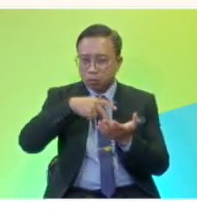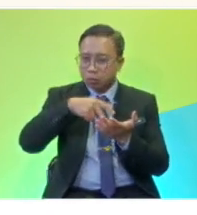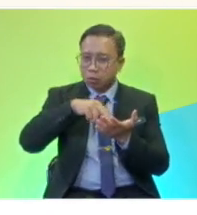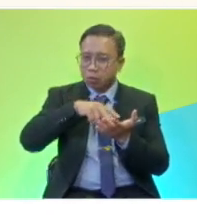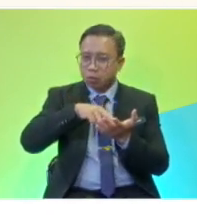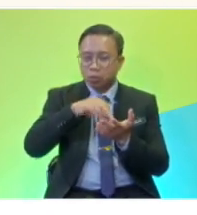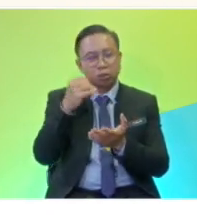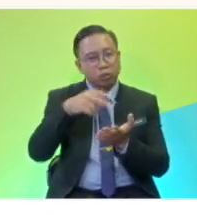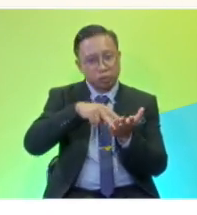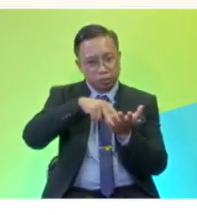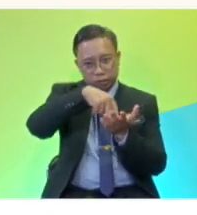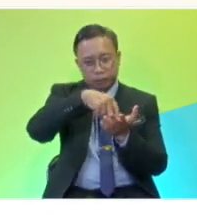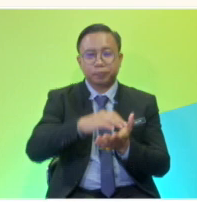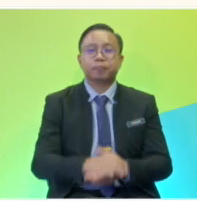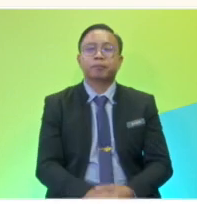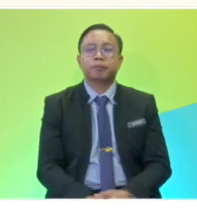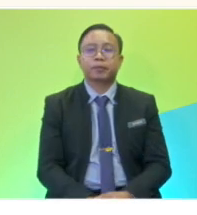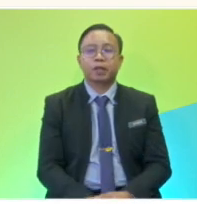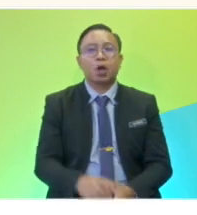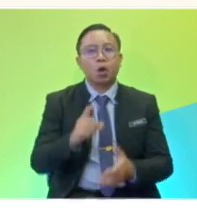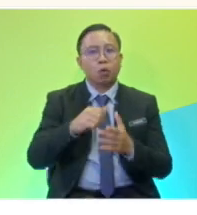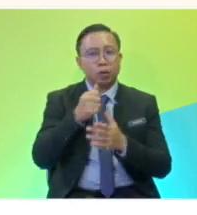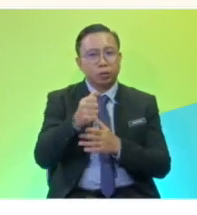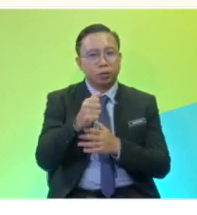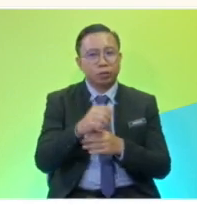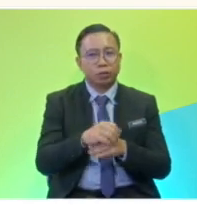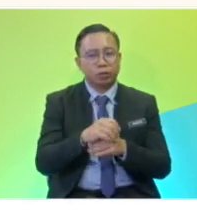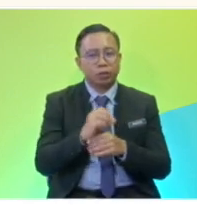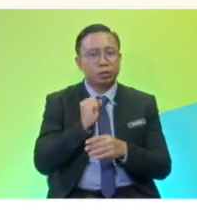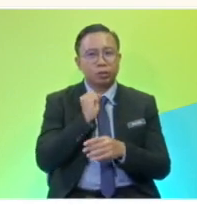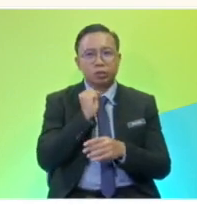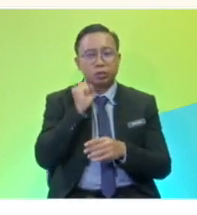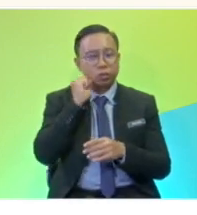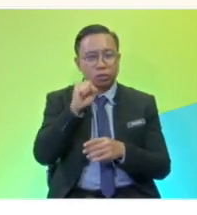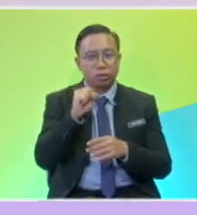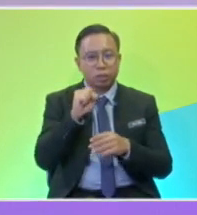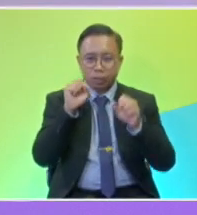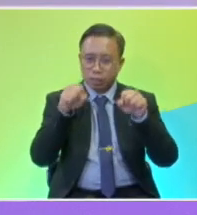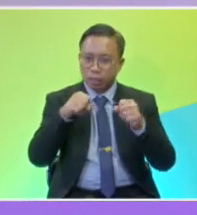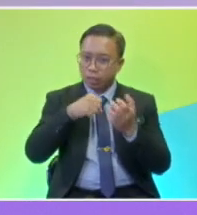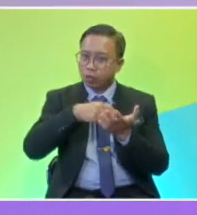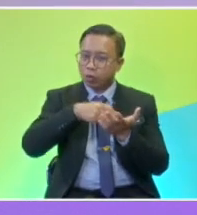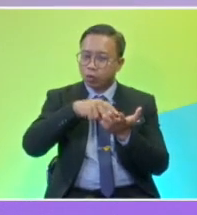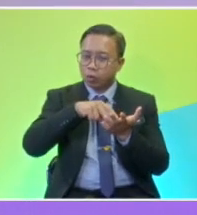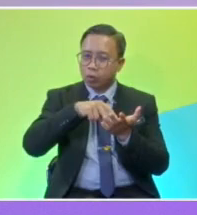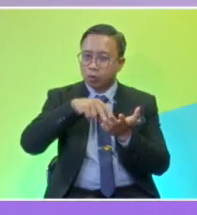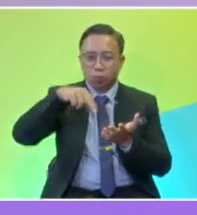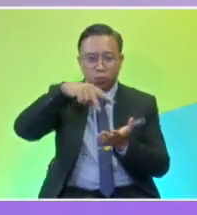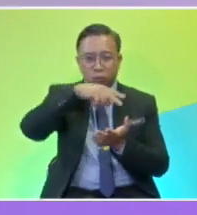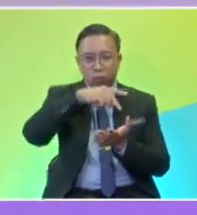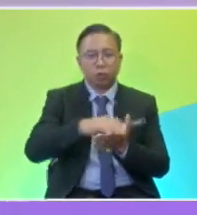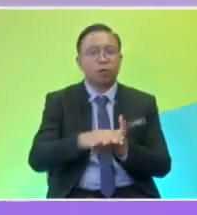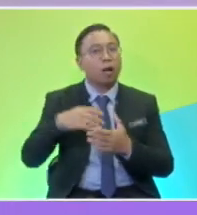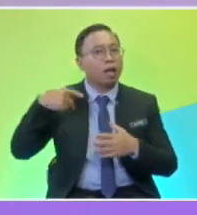Why can she stand? Right, yeah. Okay, from what you thought is, she can walk because her leg bone are supporting